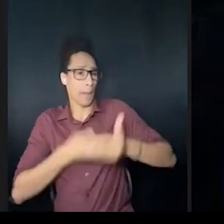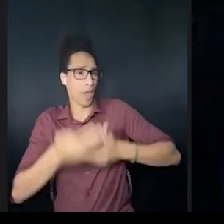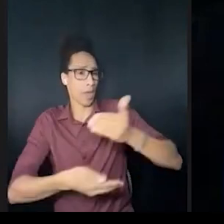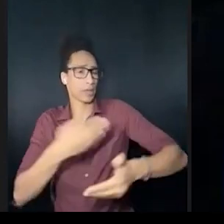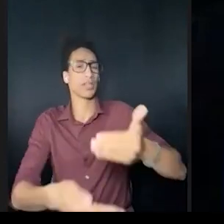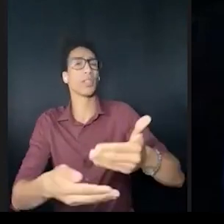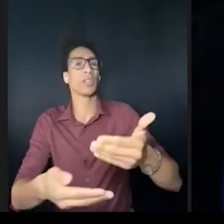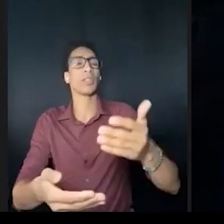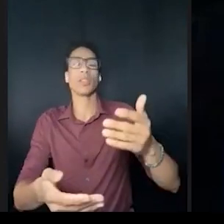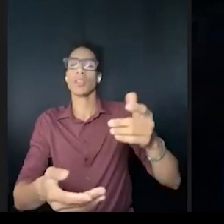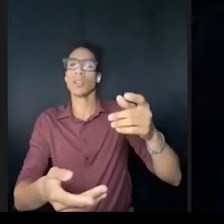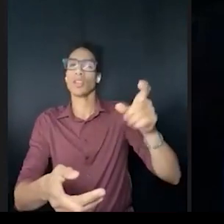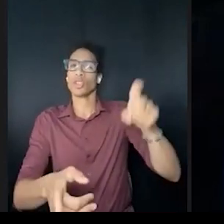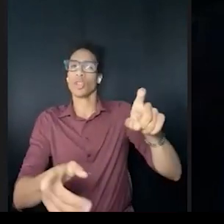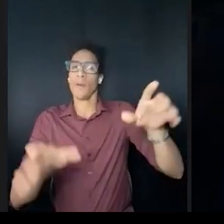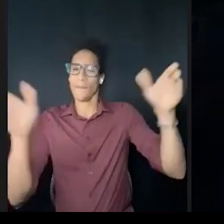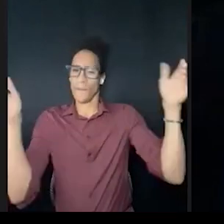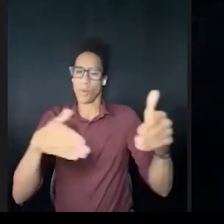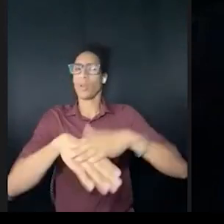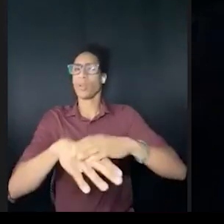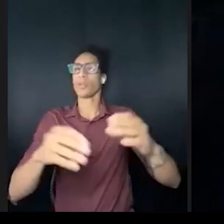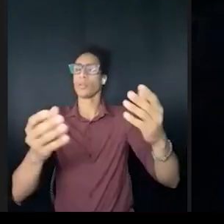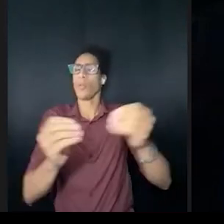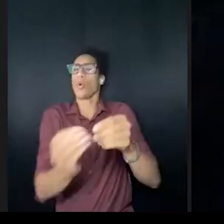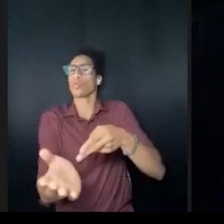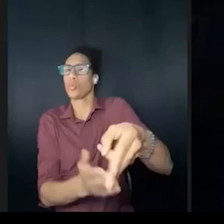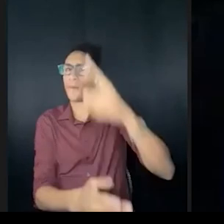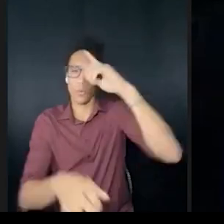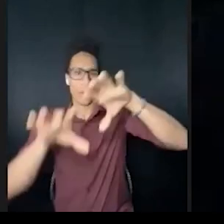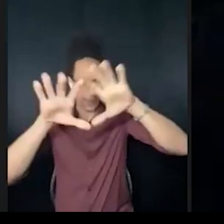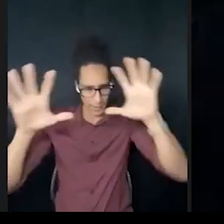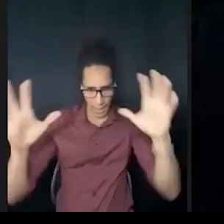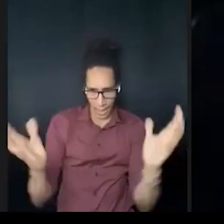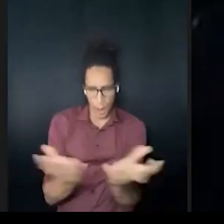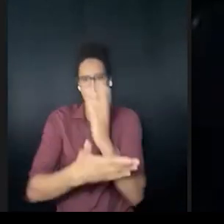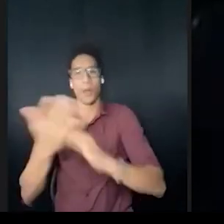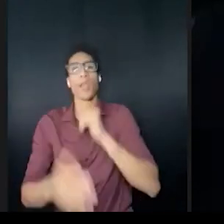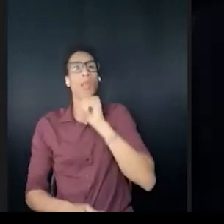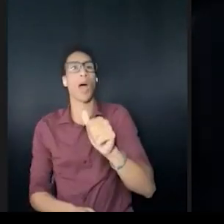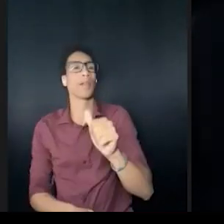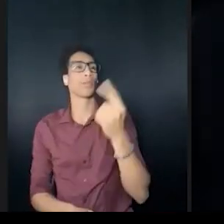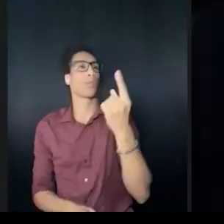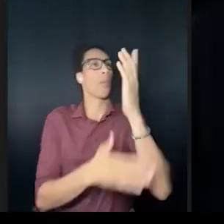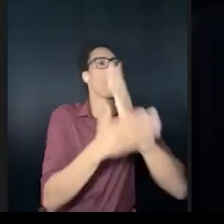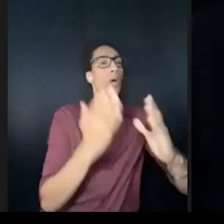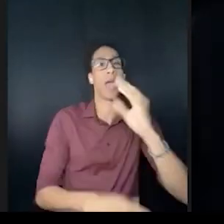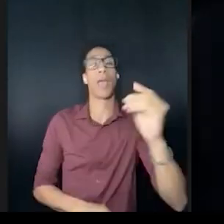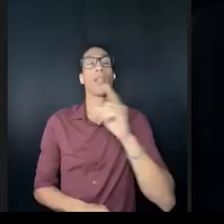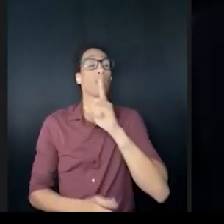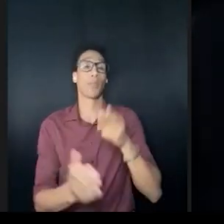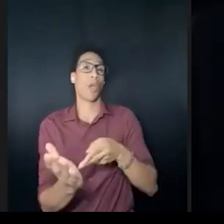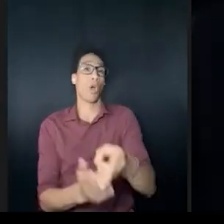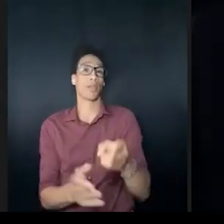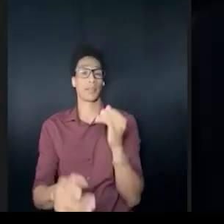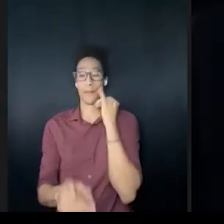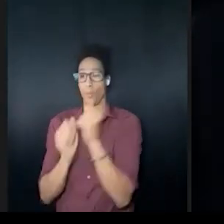the mm-hmm. entire piece. And to be honest, if it wasn't for that lawsuit, I wouldn't have gotten out. That